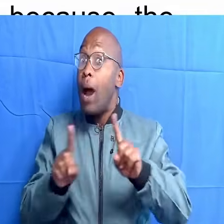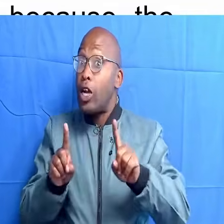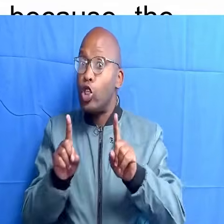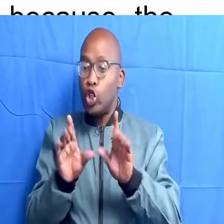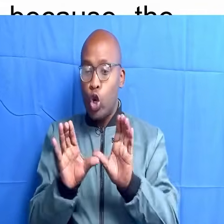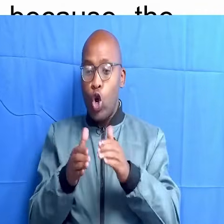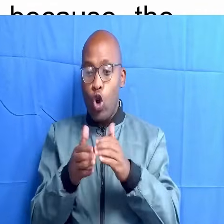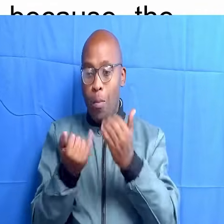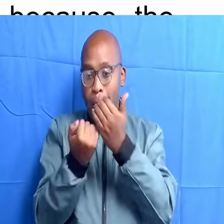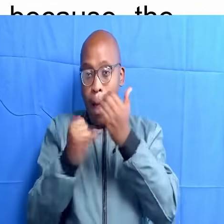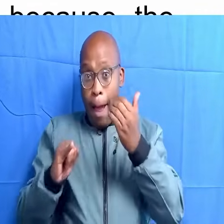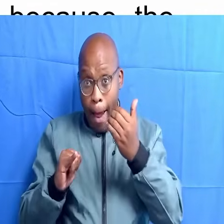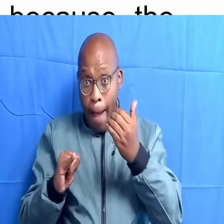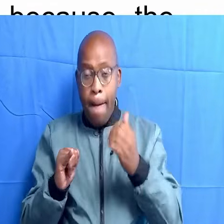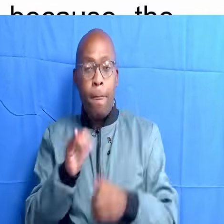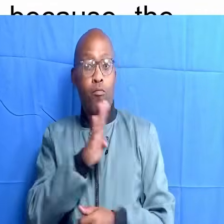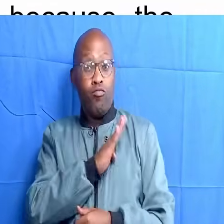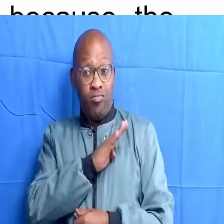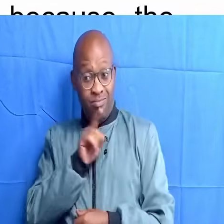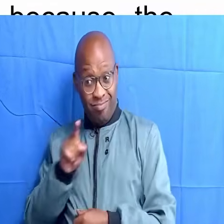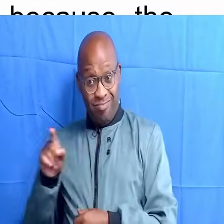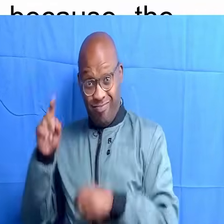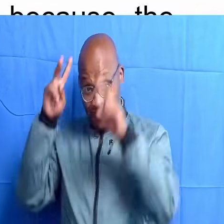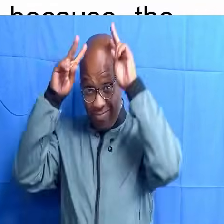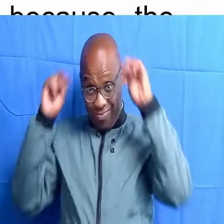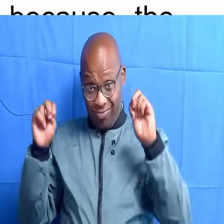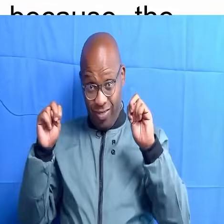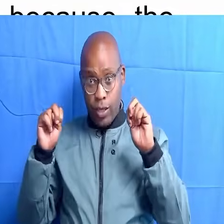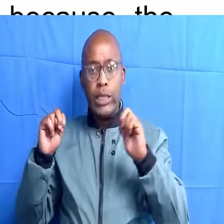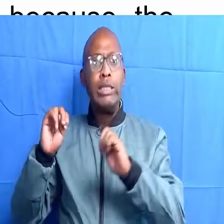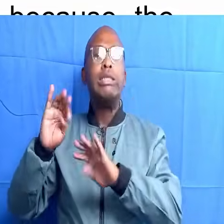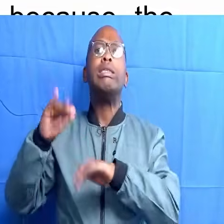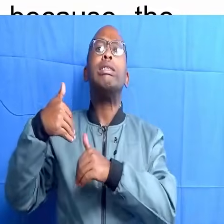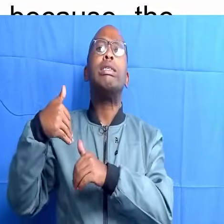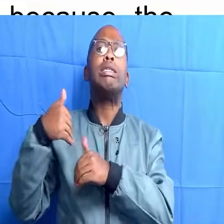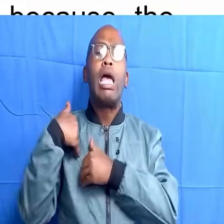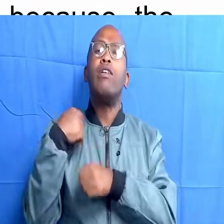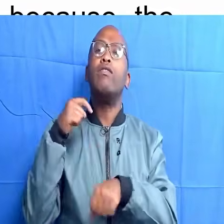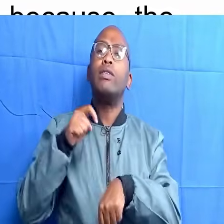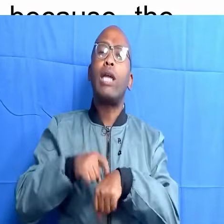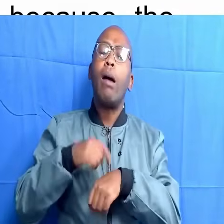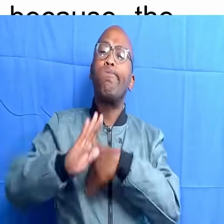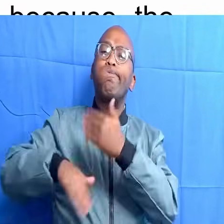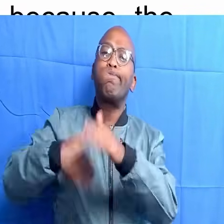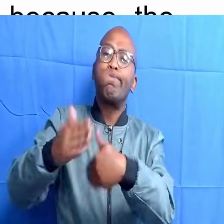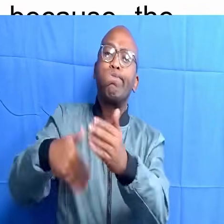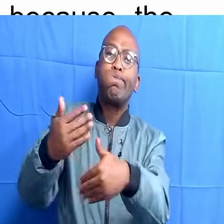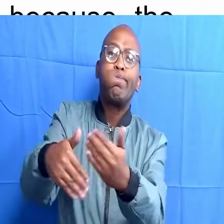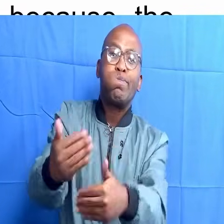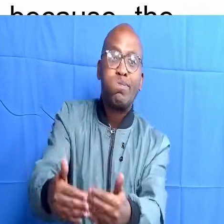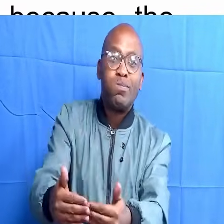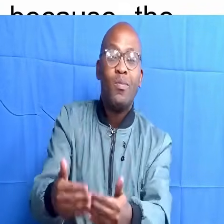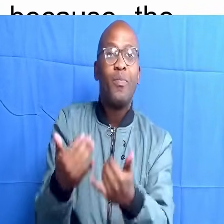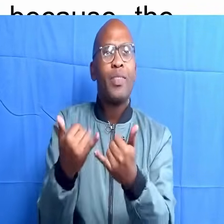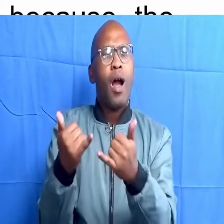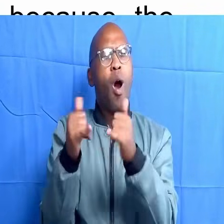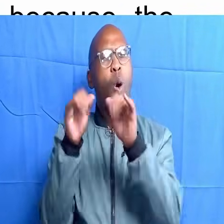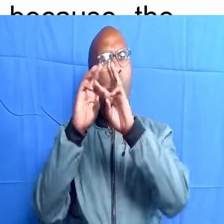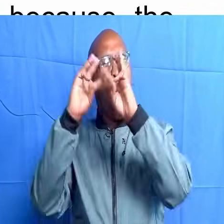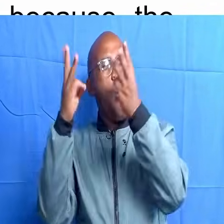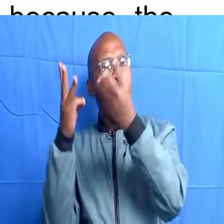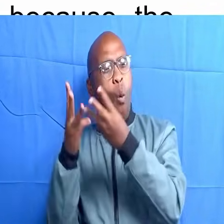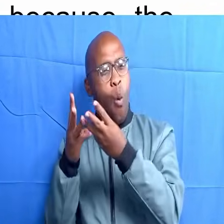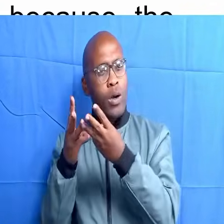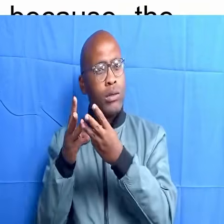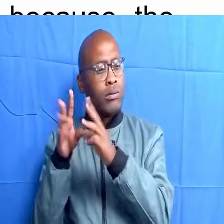Americans to be unpopular, and they ended up condemning the US, even the world. There were also